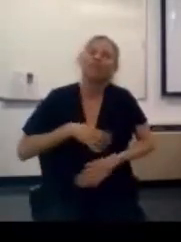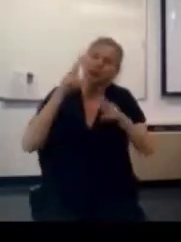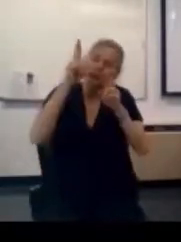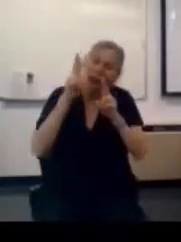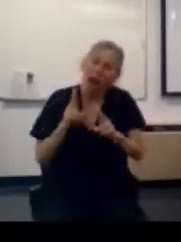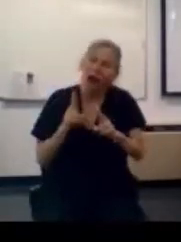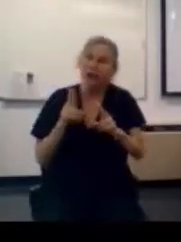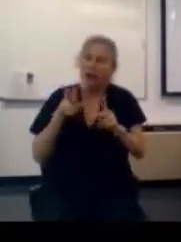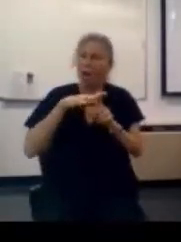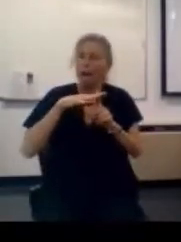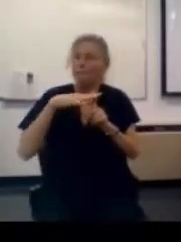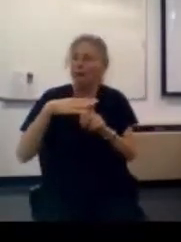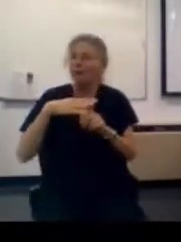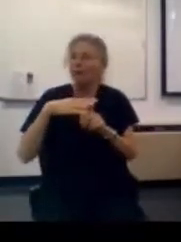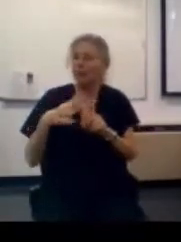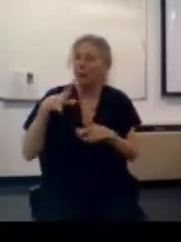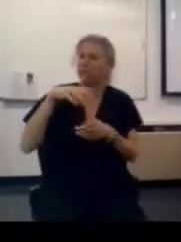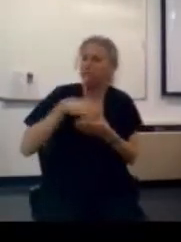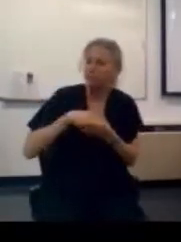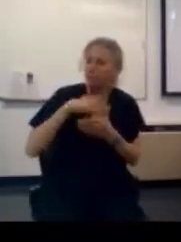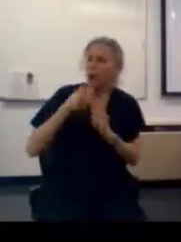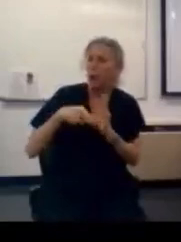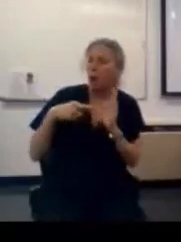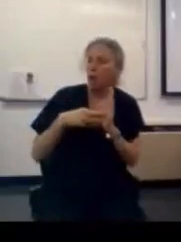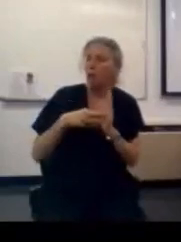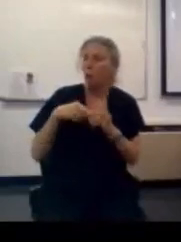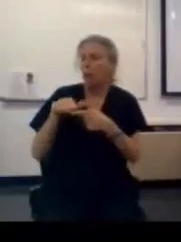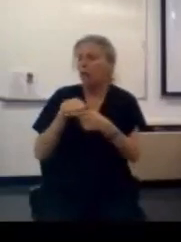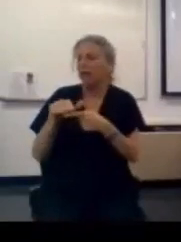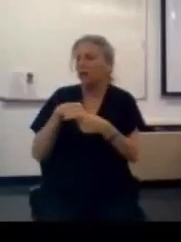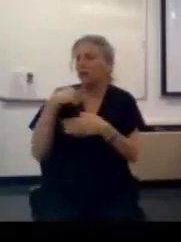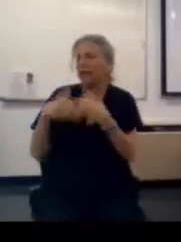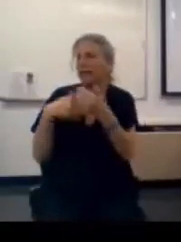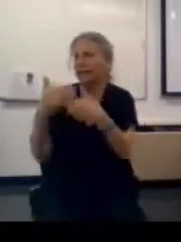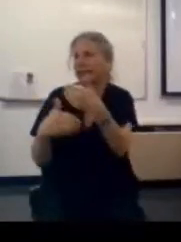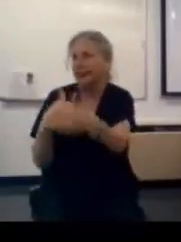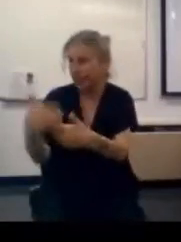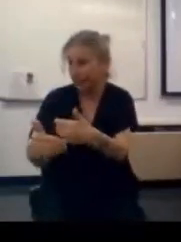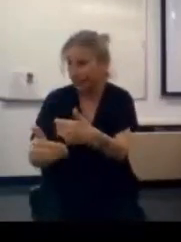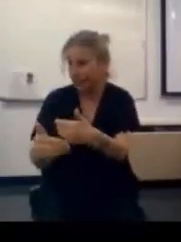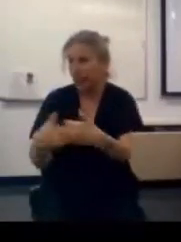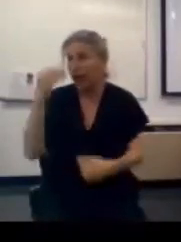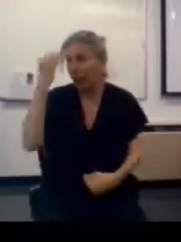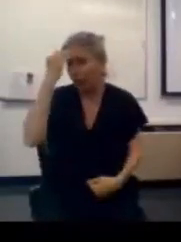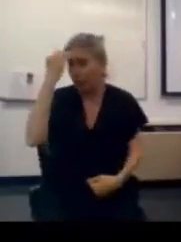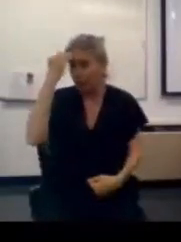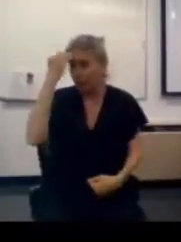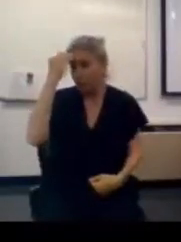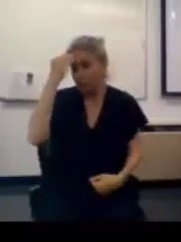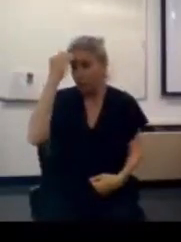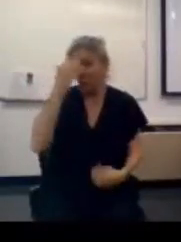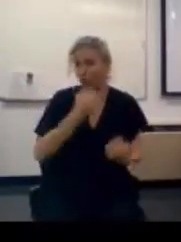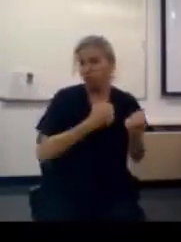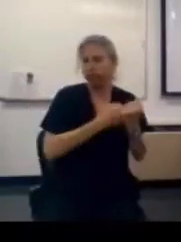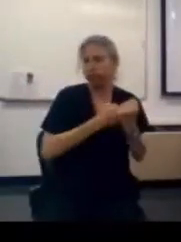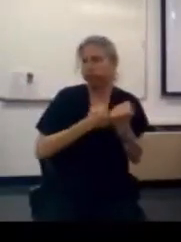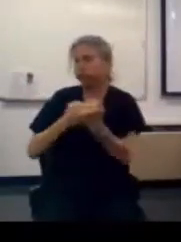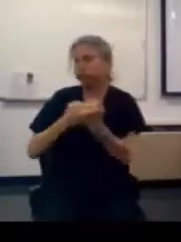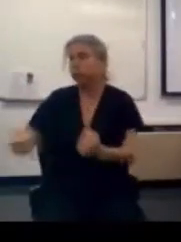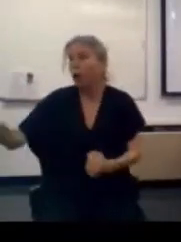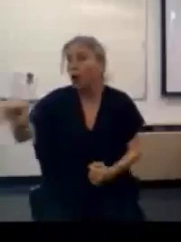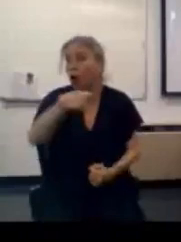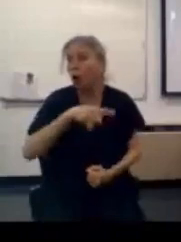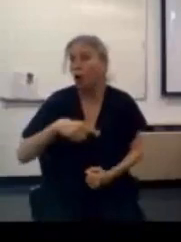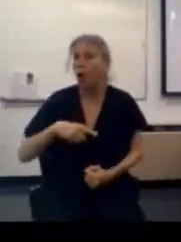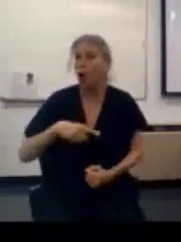been such a pleasure playing a pivotal part of this training series. And I know,